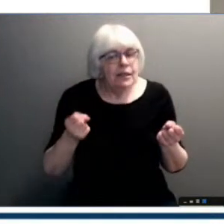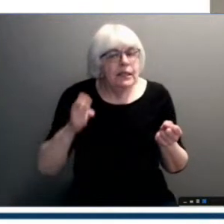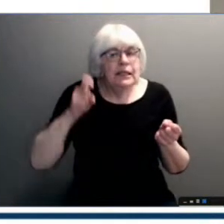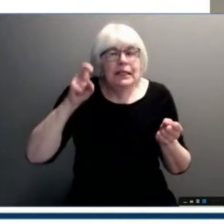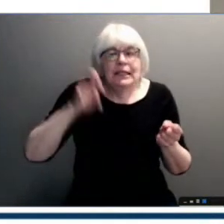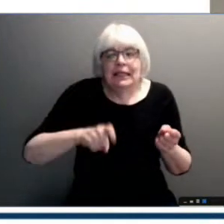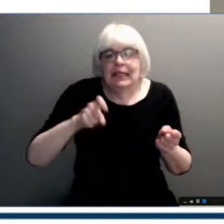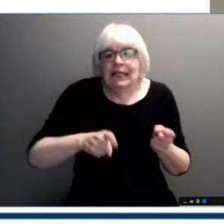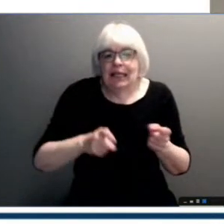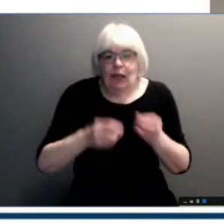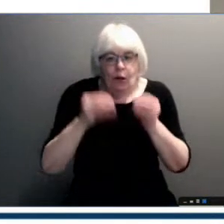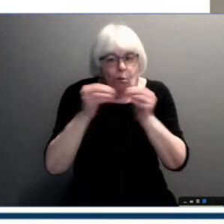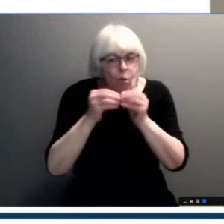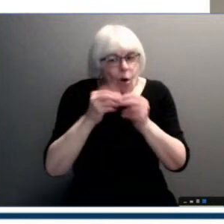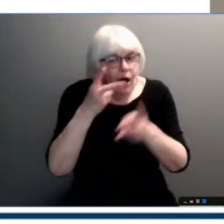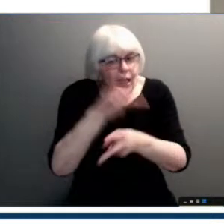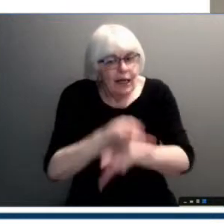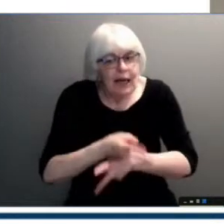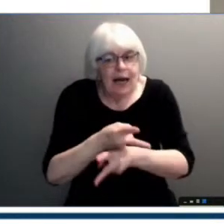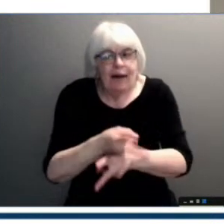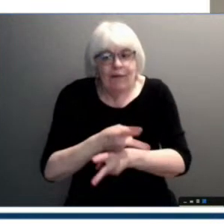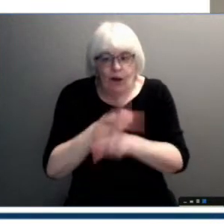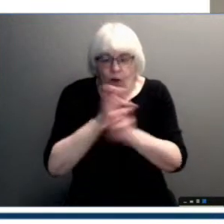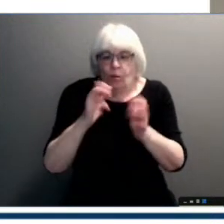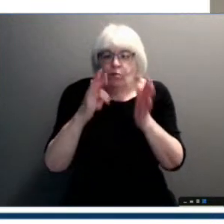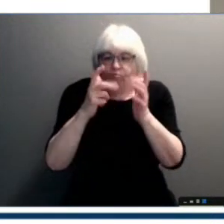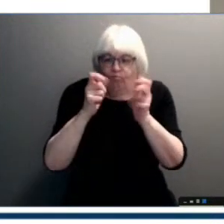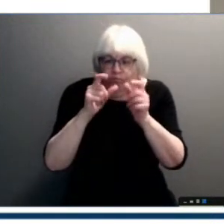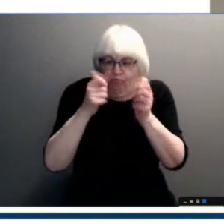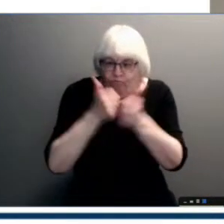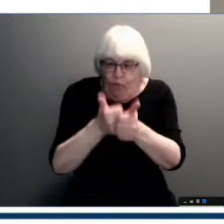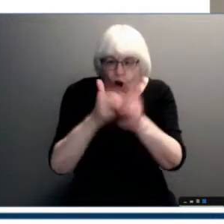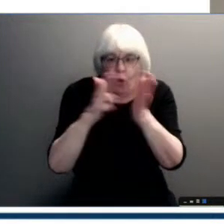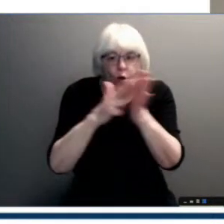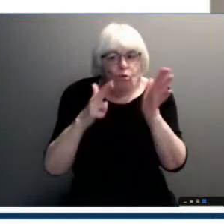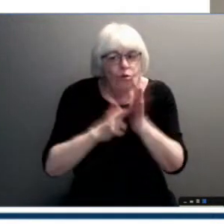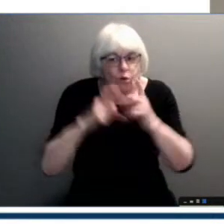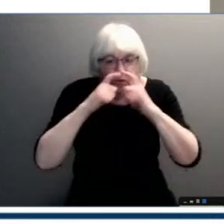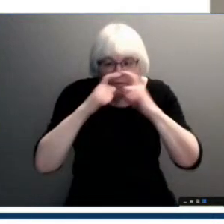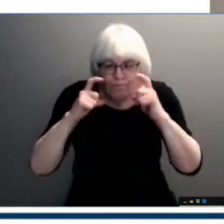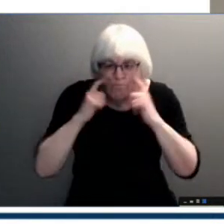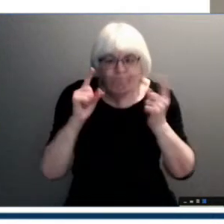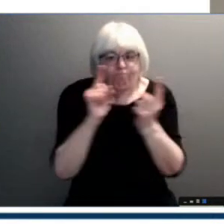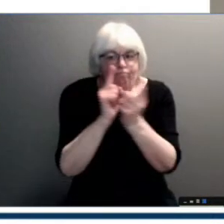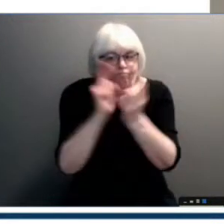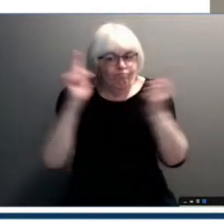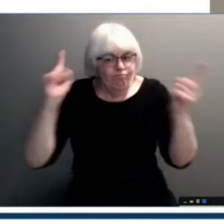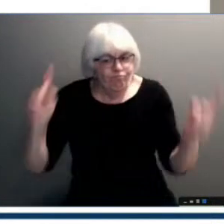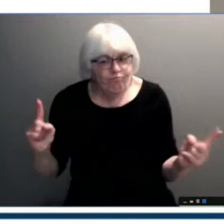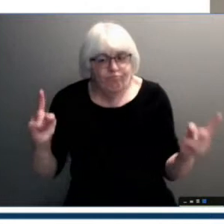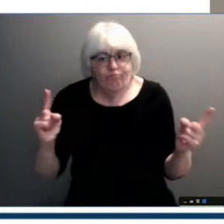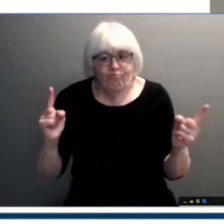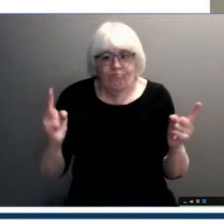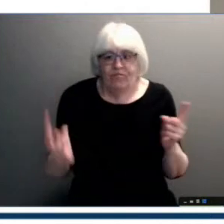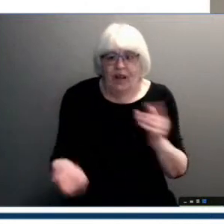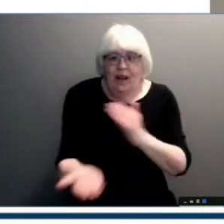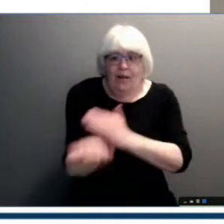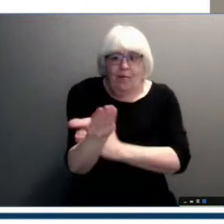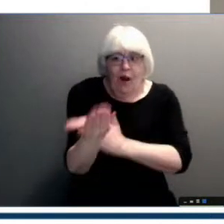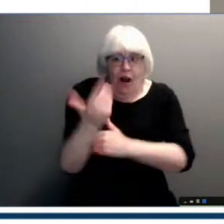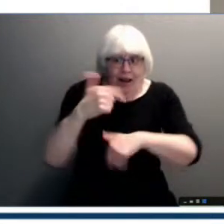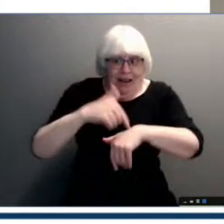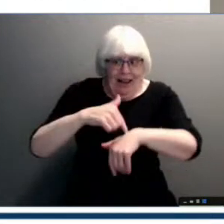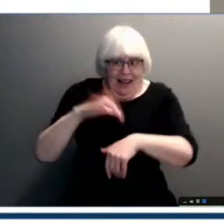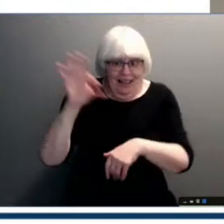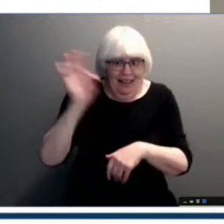rules, and physical distancing and gathering limits are back in effect as of 9 o'clock this morning. I know it may be